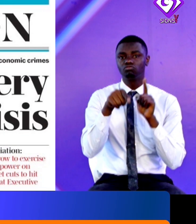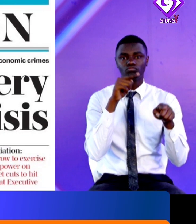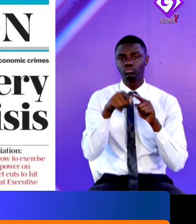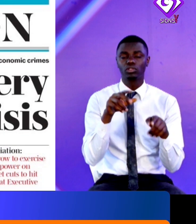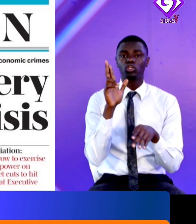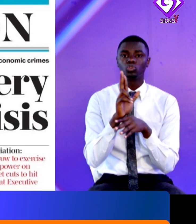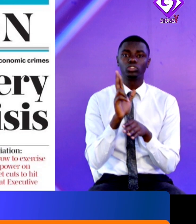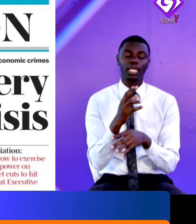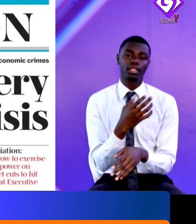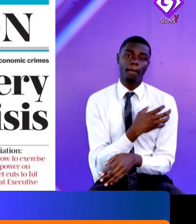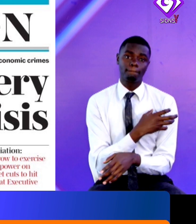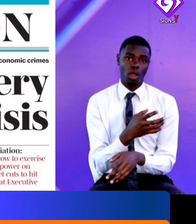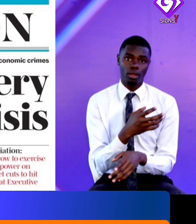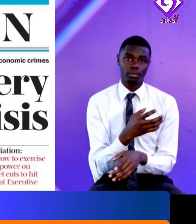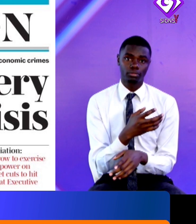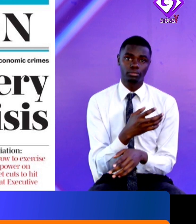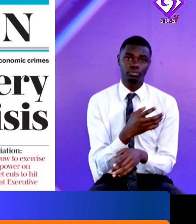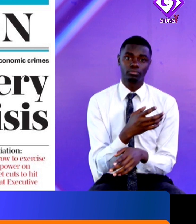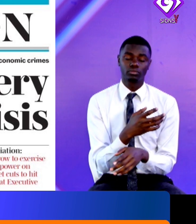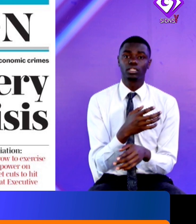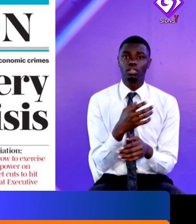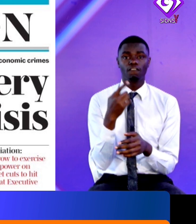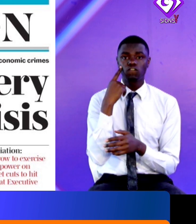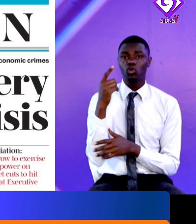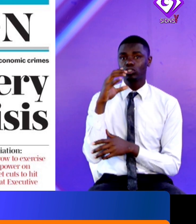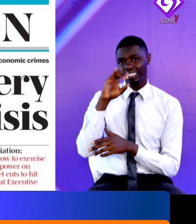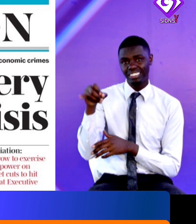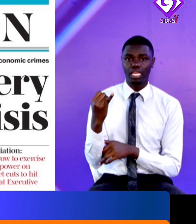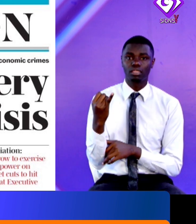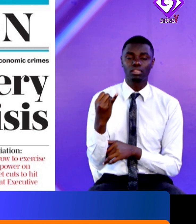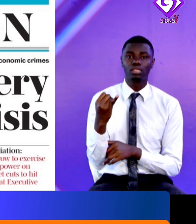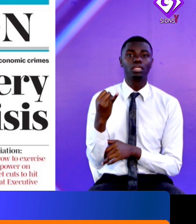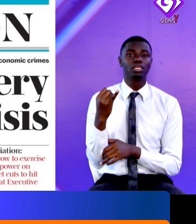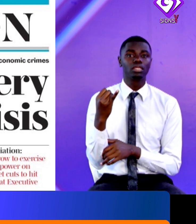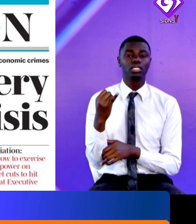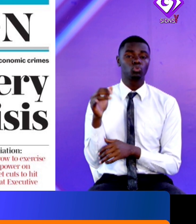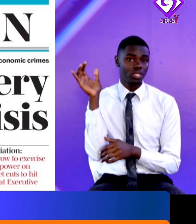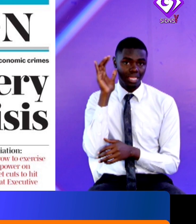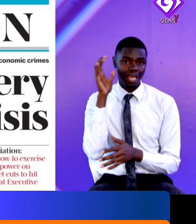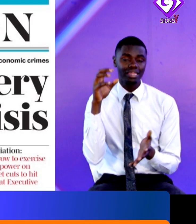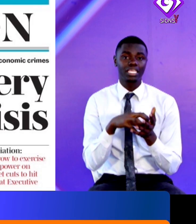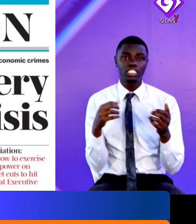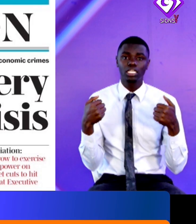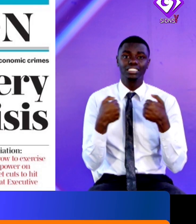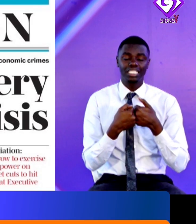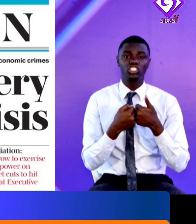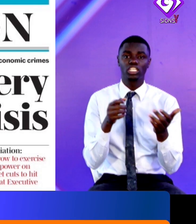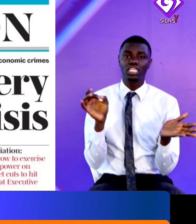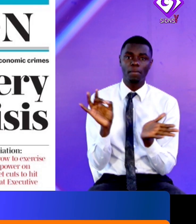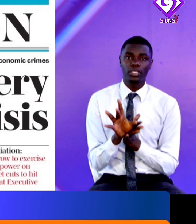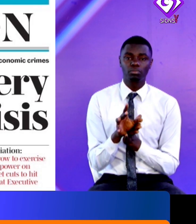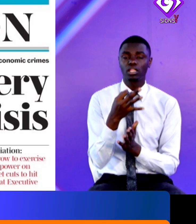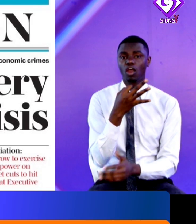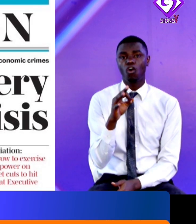usurping powers reserved for the Chief Justice in assigning judges to hear the case challenging the impeachment